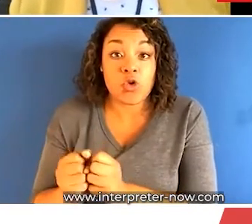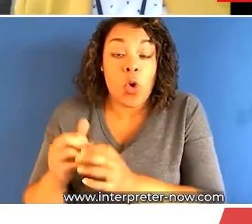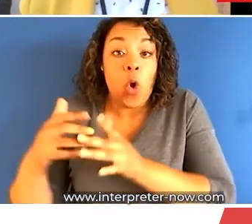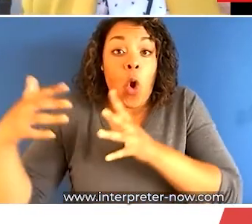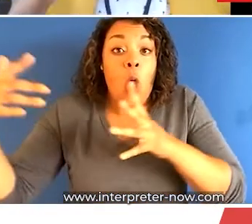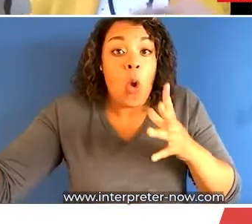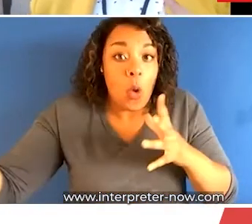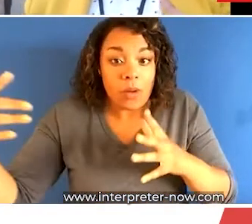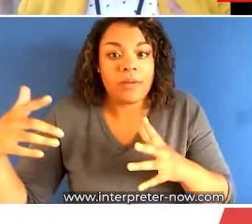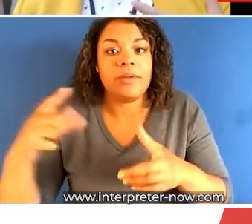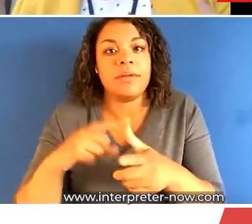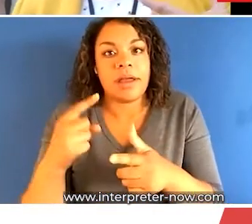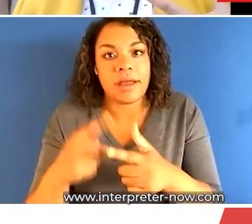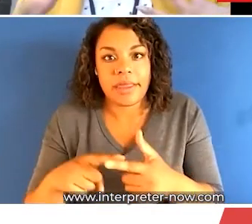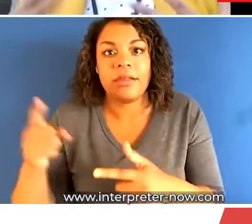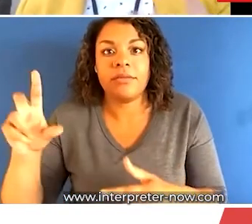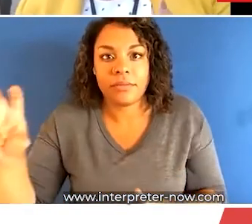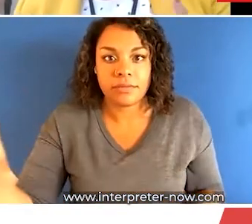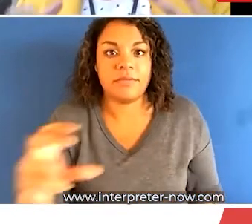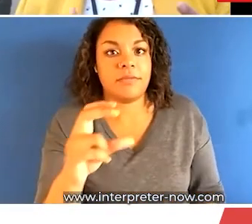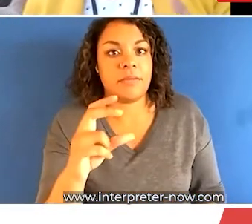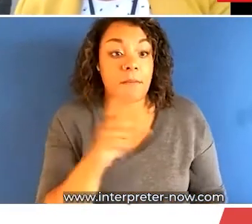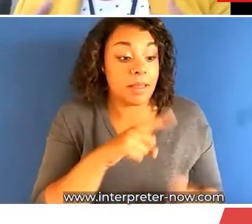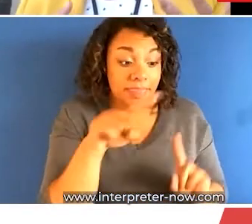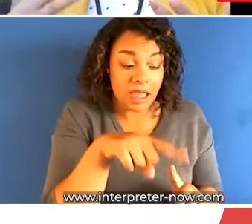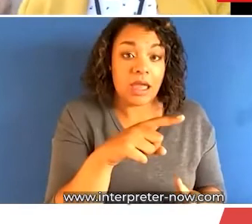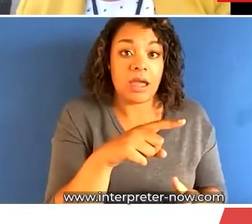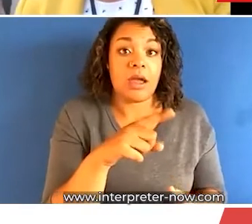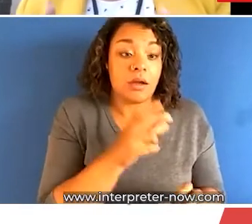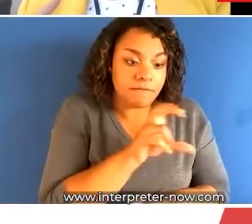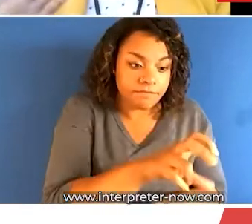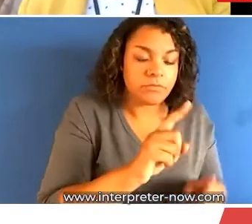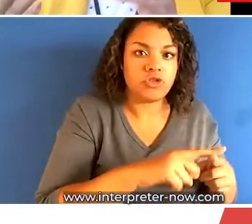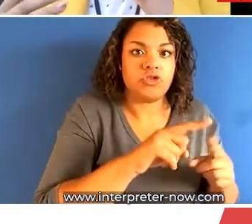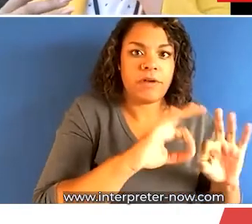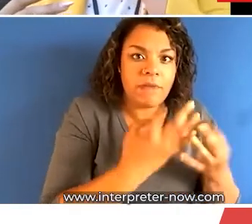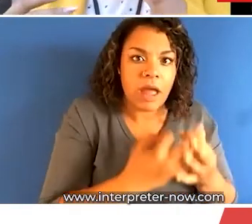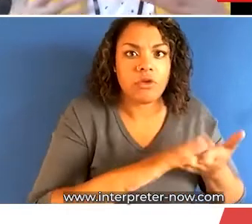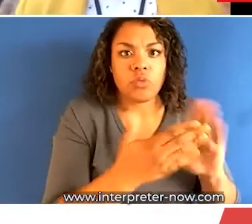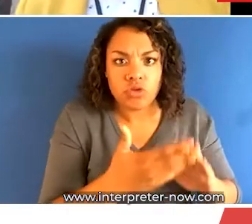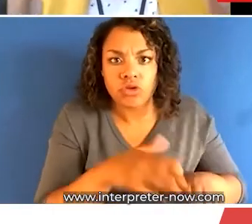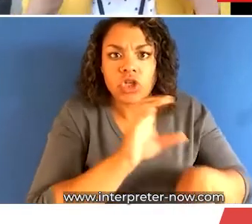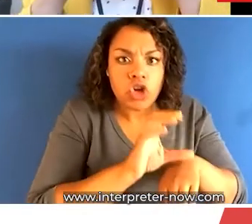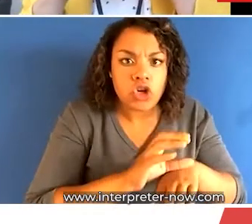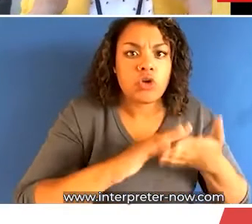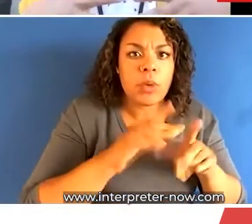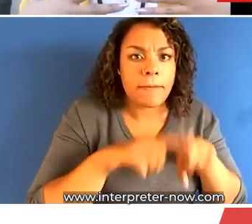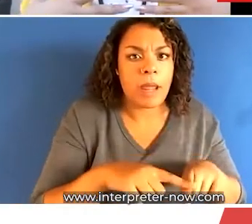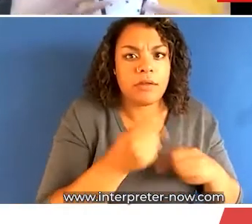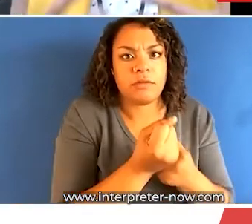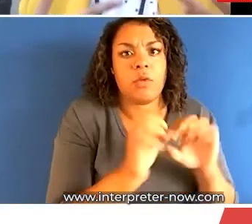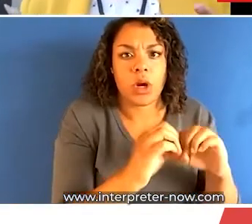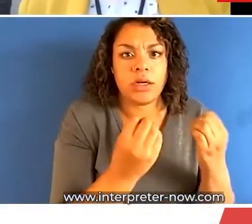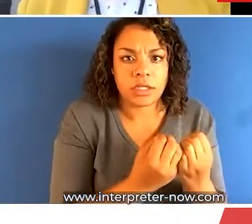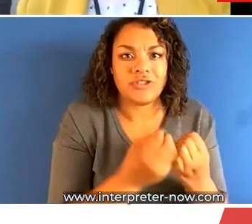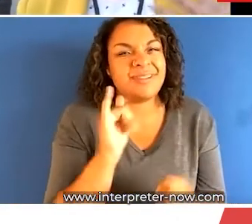time. They're then turning around and investing it back into their families, into their communities, into their churches, into these community-based organizations. That's